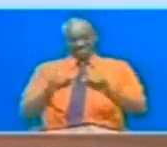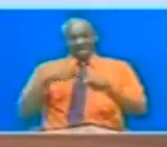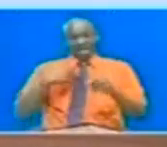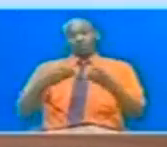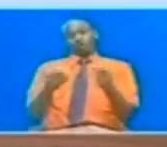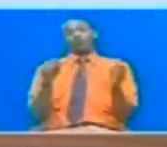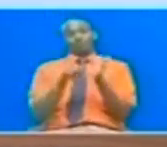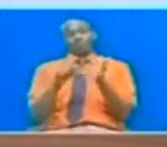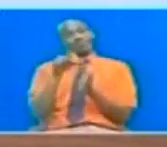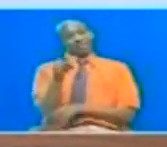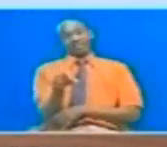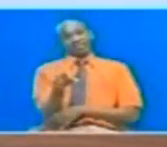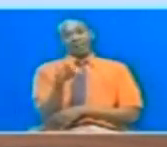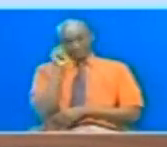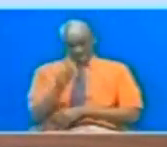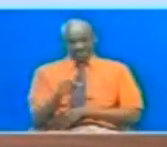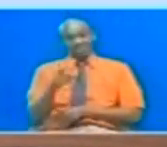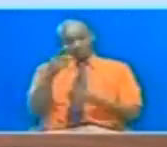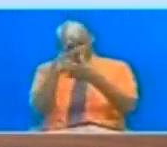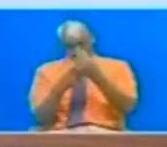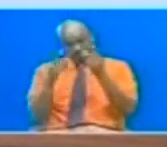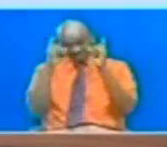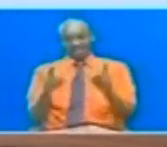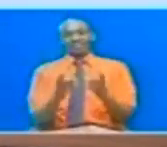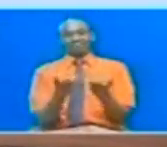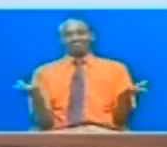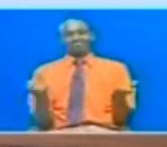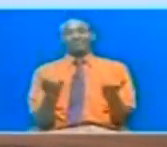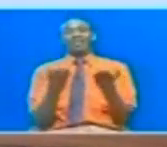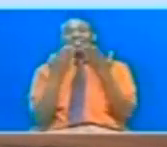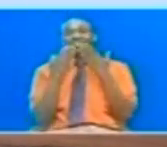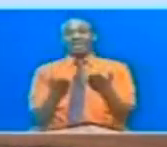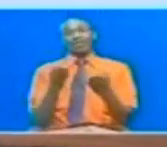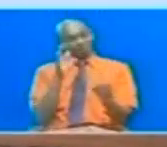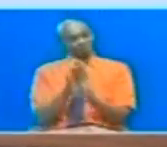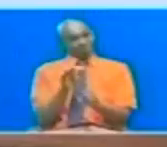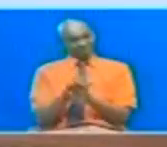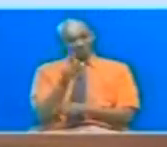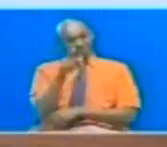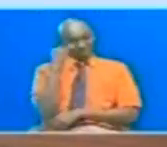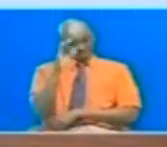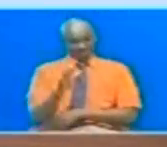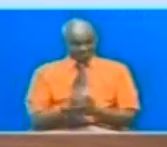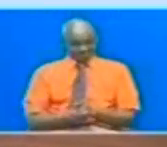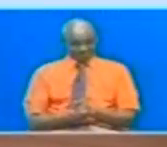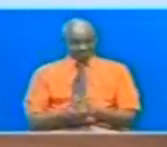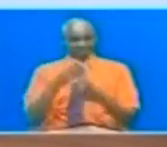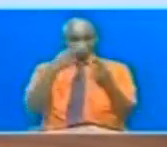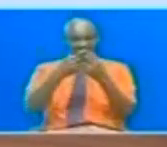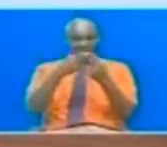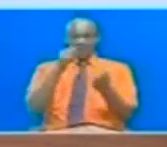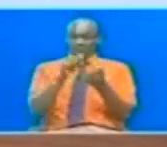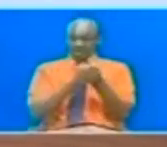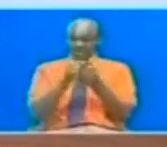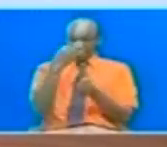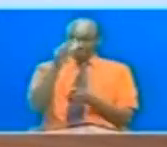because it will have to come from the two sides. Thank you very much for your responses. Continue sending them in. The hashtag is Friday Briefing, but you